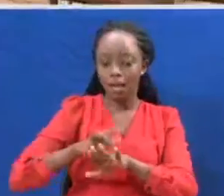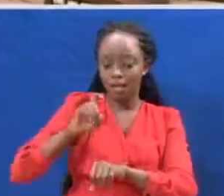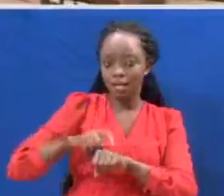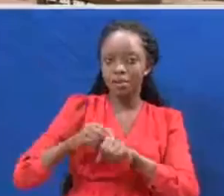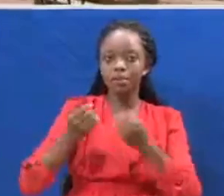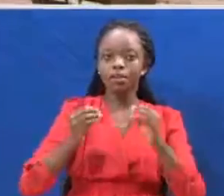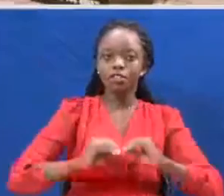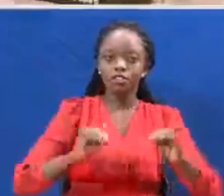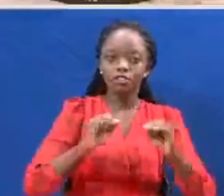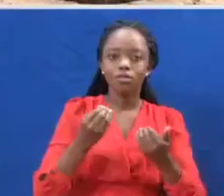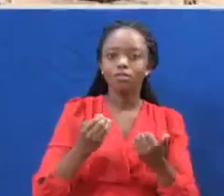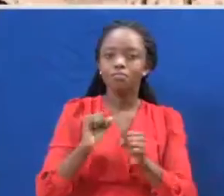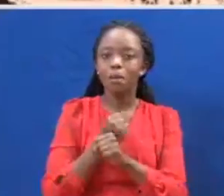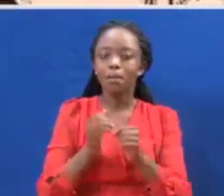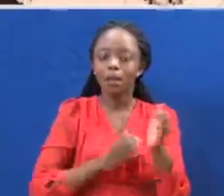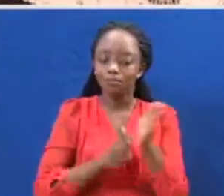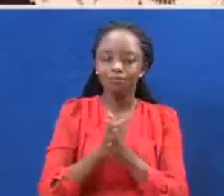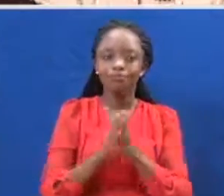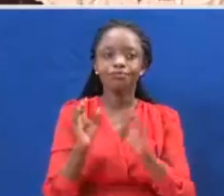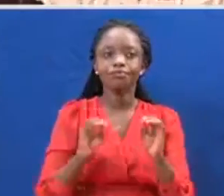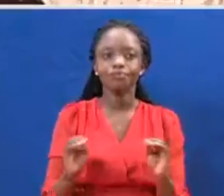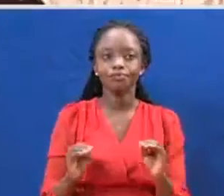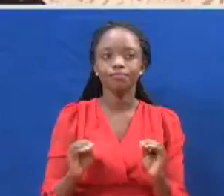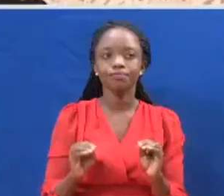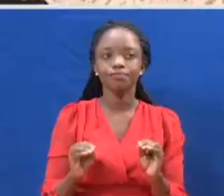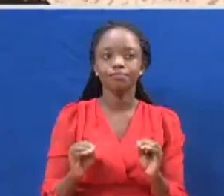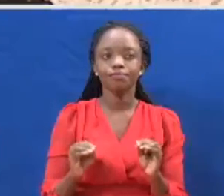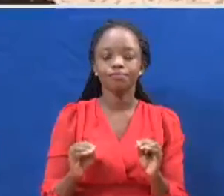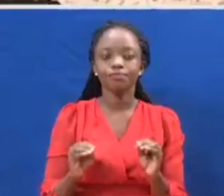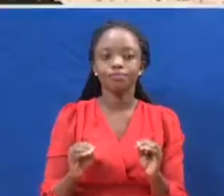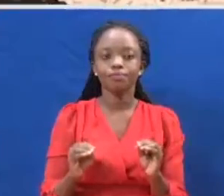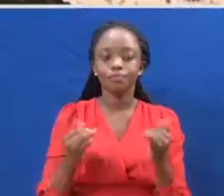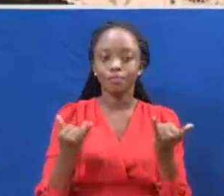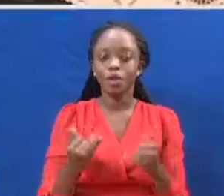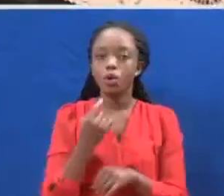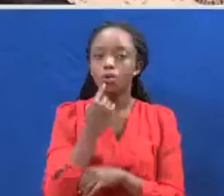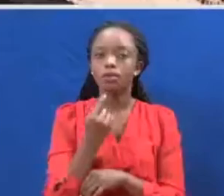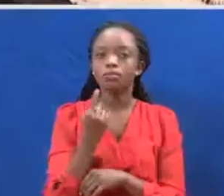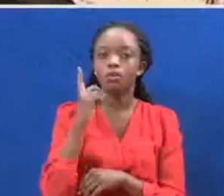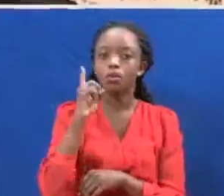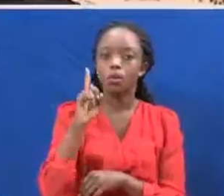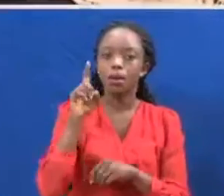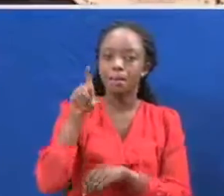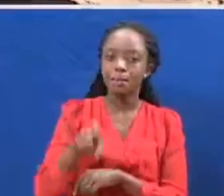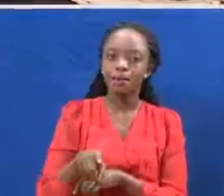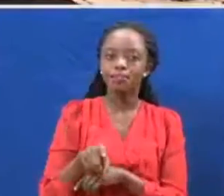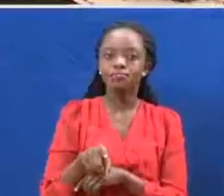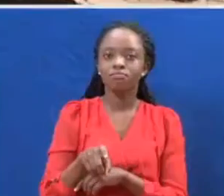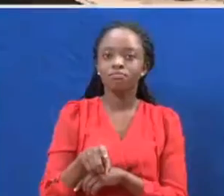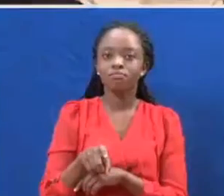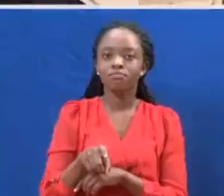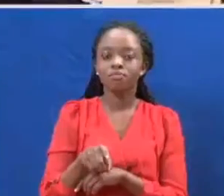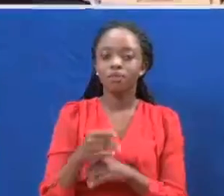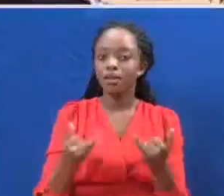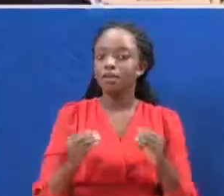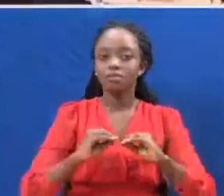go wrong, we don't make it interesting. You know, now when you say 1 plus 1 is 2, you know, some now these